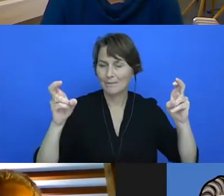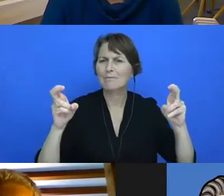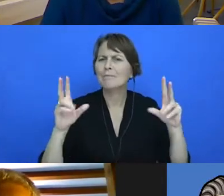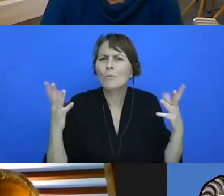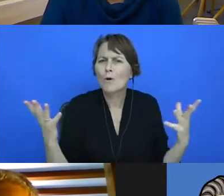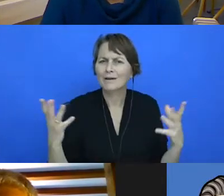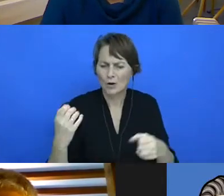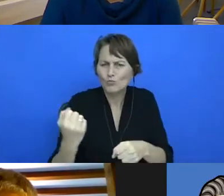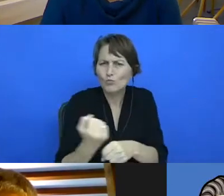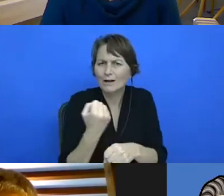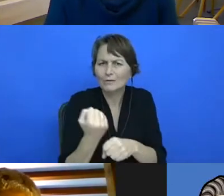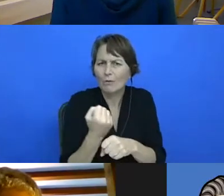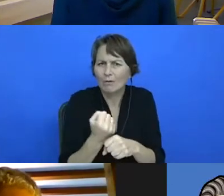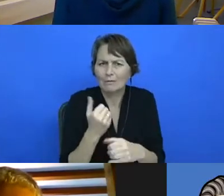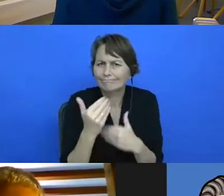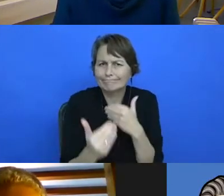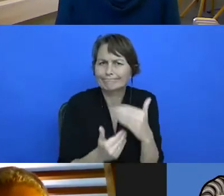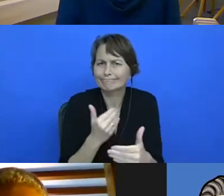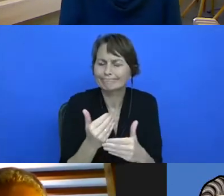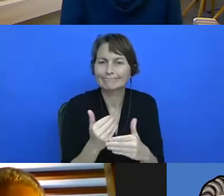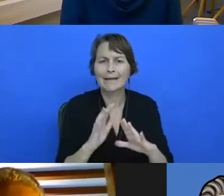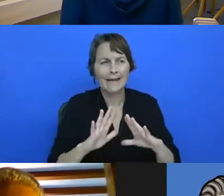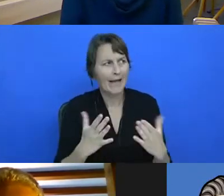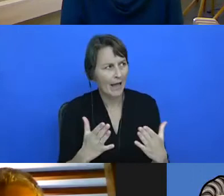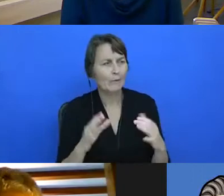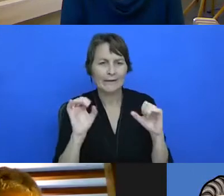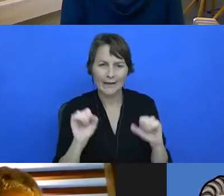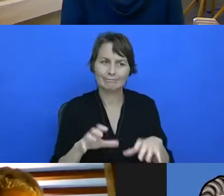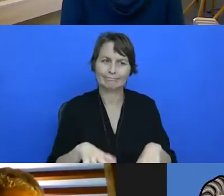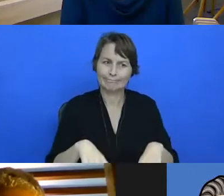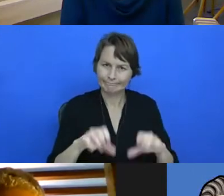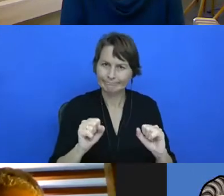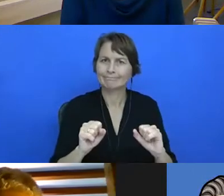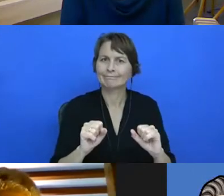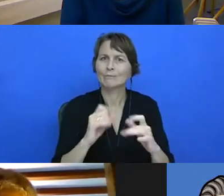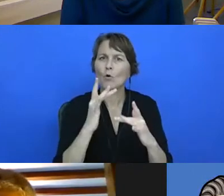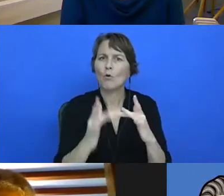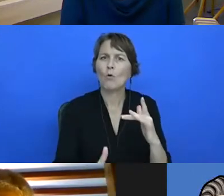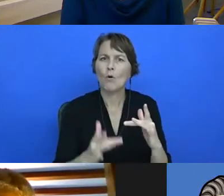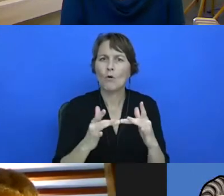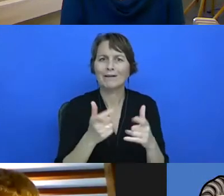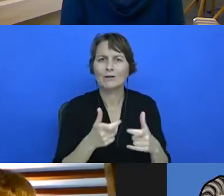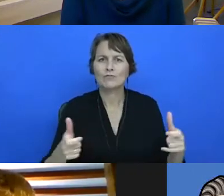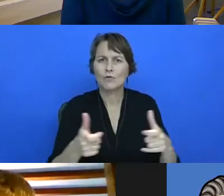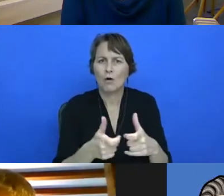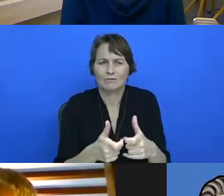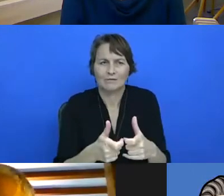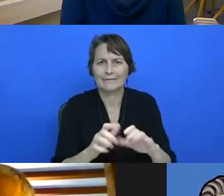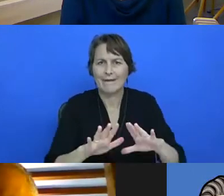practicalities? How do we actually organize such a virtual